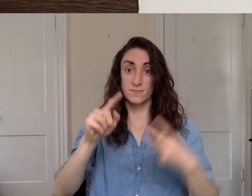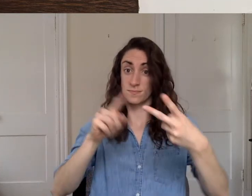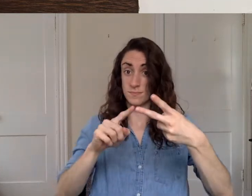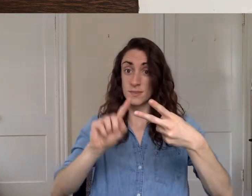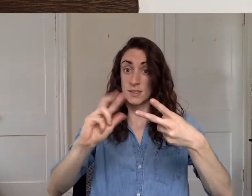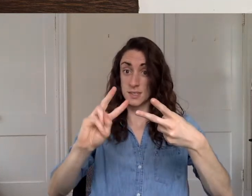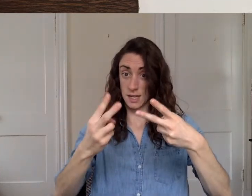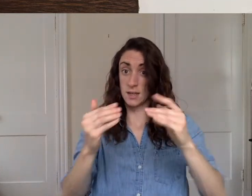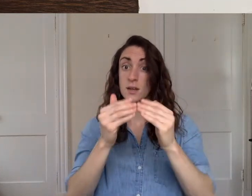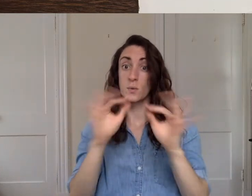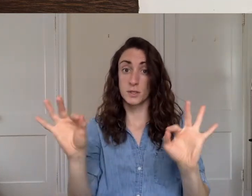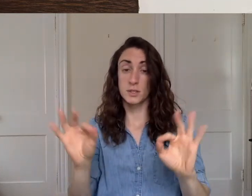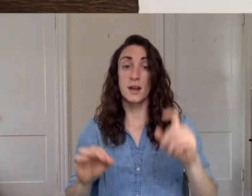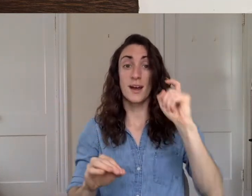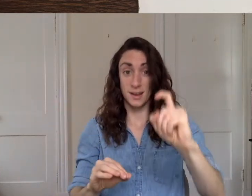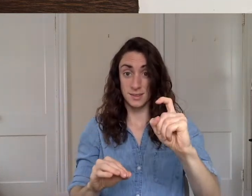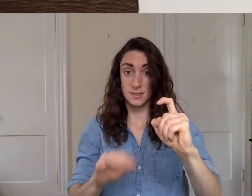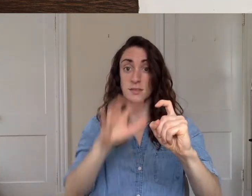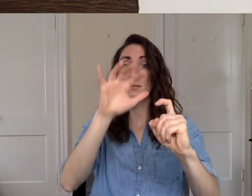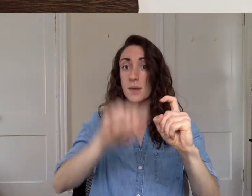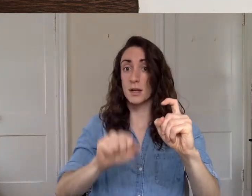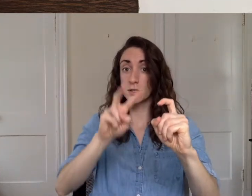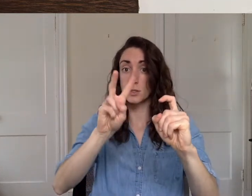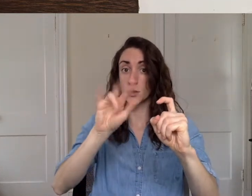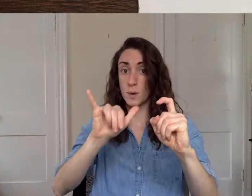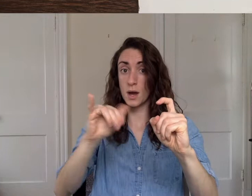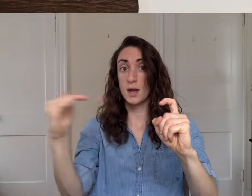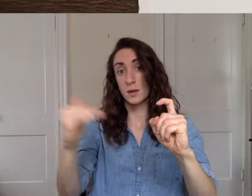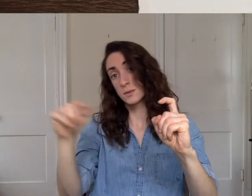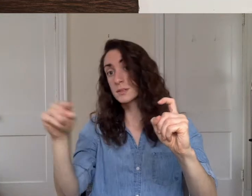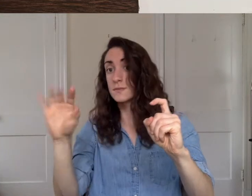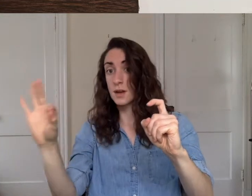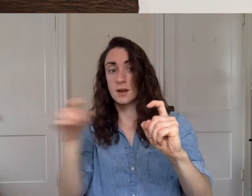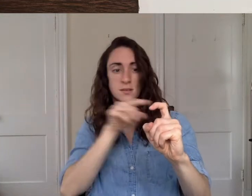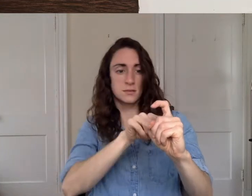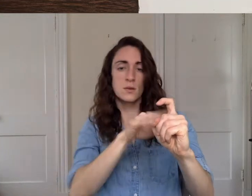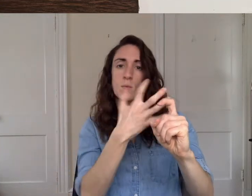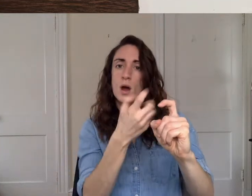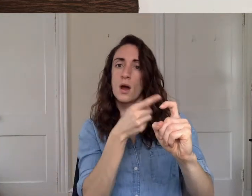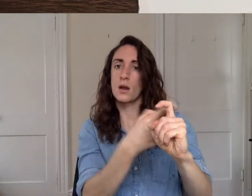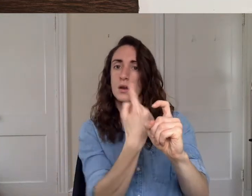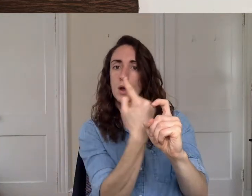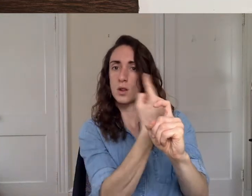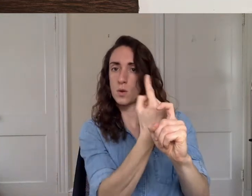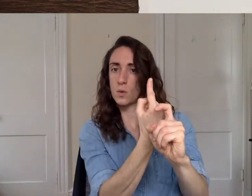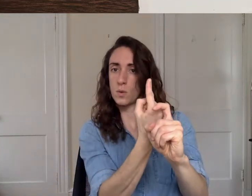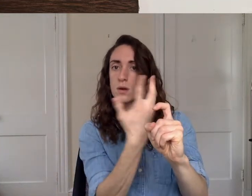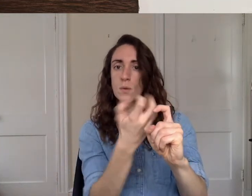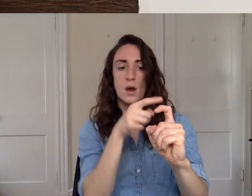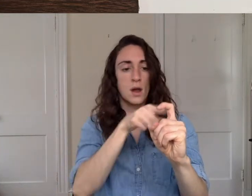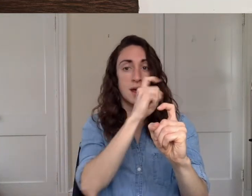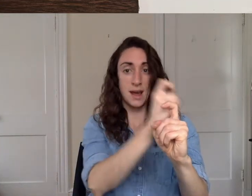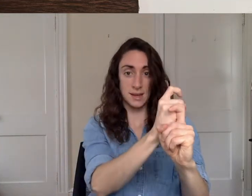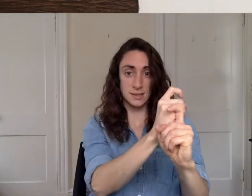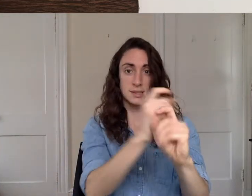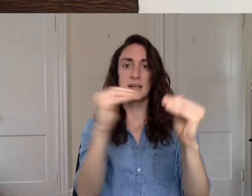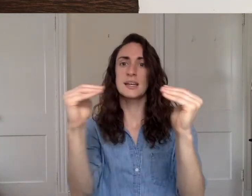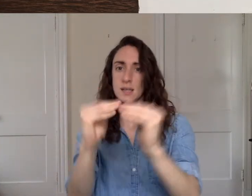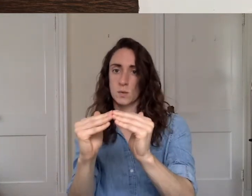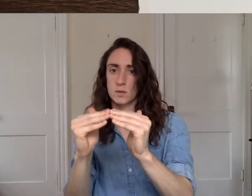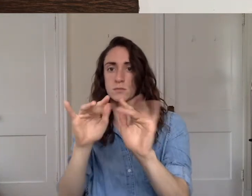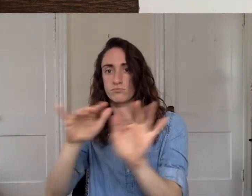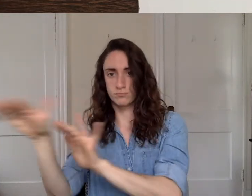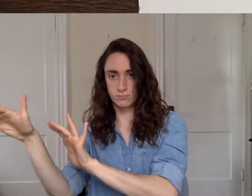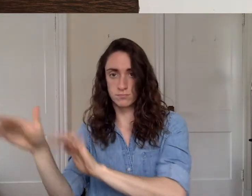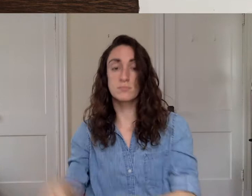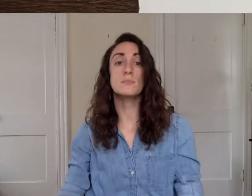So what that process looks like, we're going to take that second equation and try to get x by itself on one side of the equation. We want x equals and all